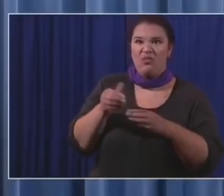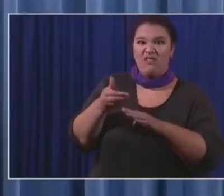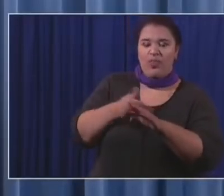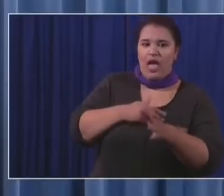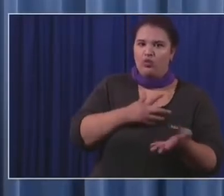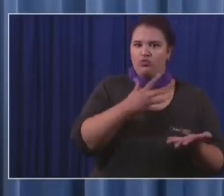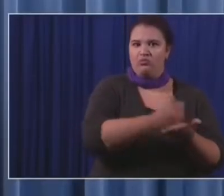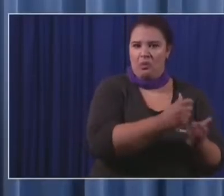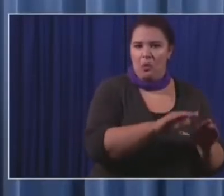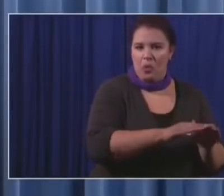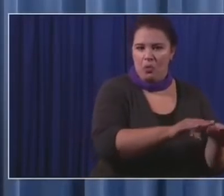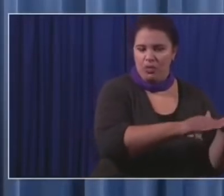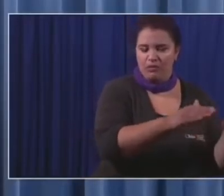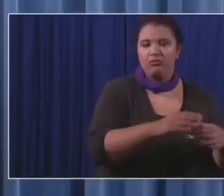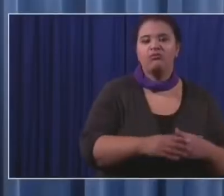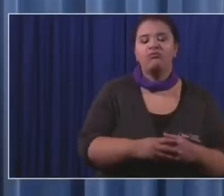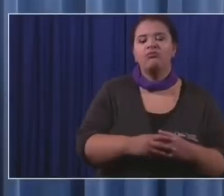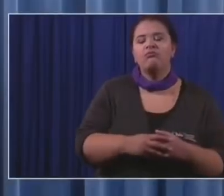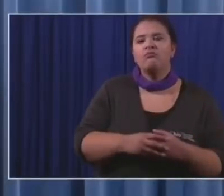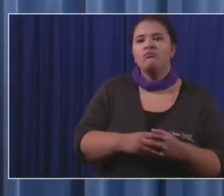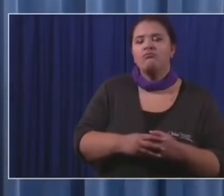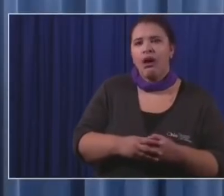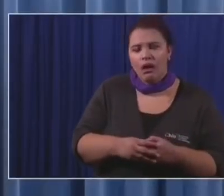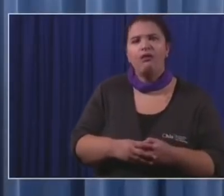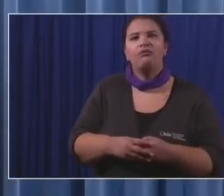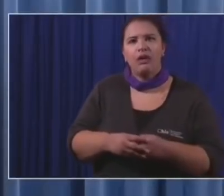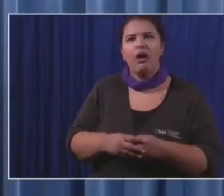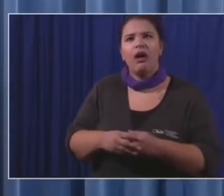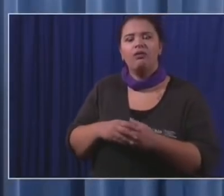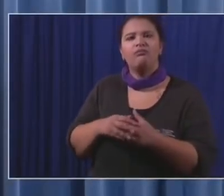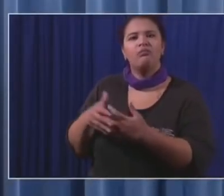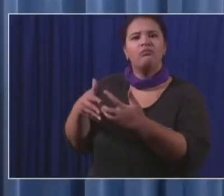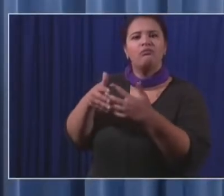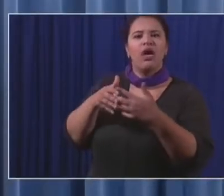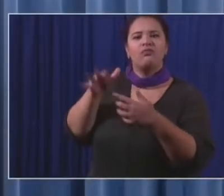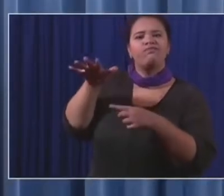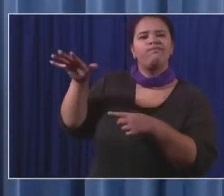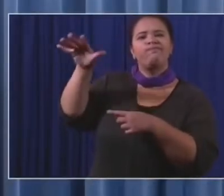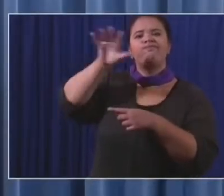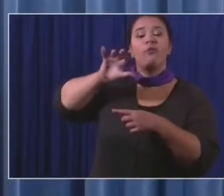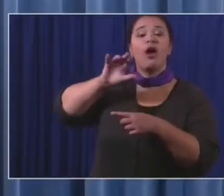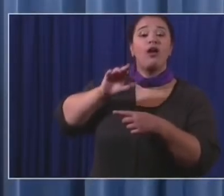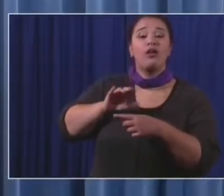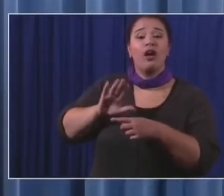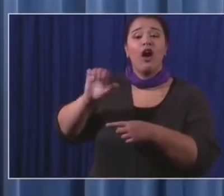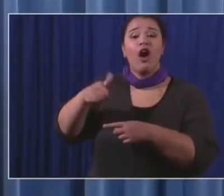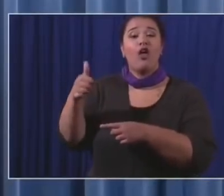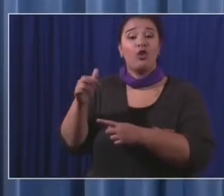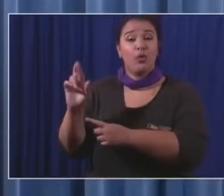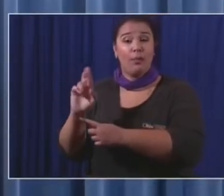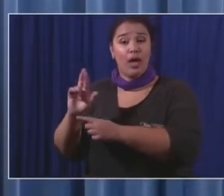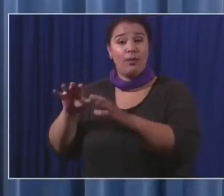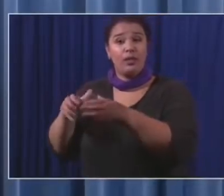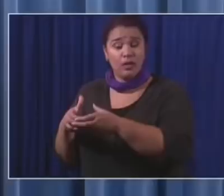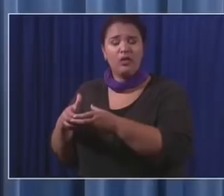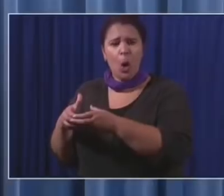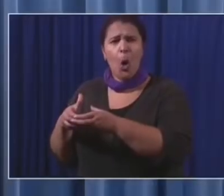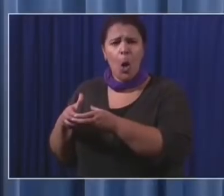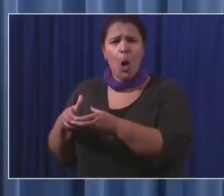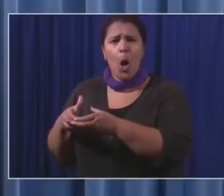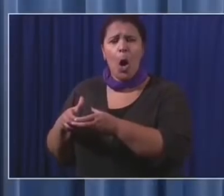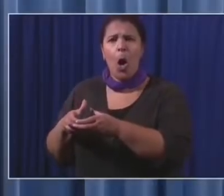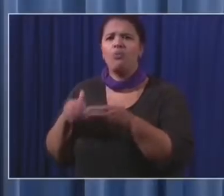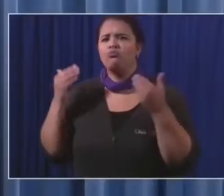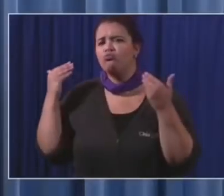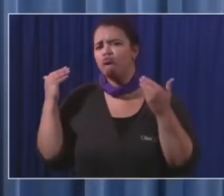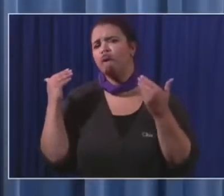economy, or beginning to before the CDC guidelines were met, and many of the actions of your fellow Republicans at the state and national